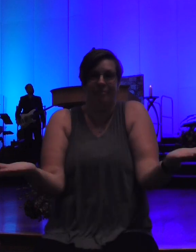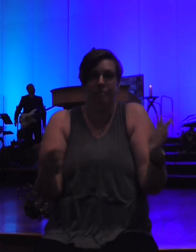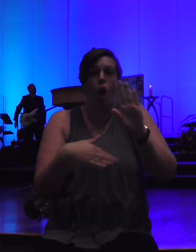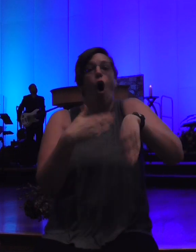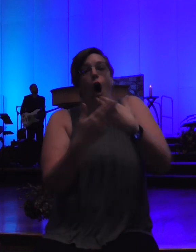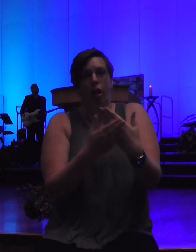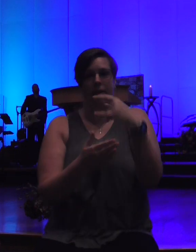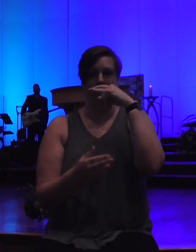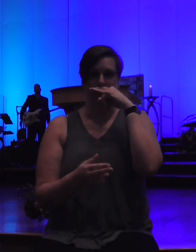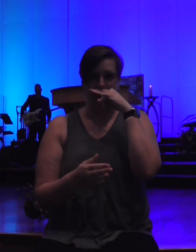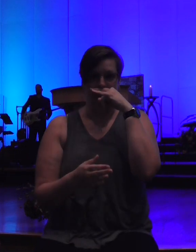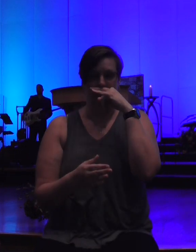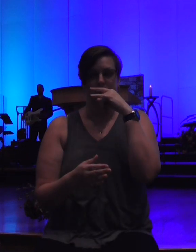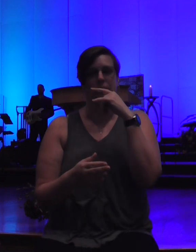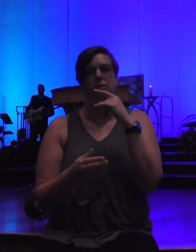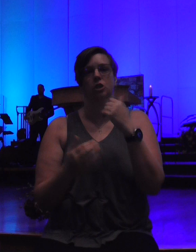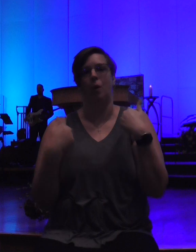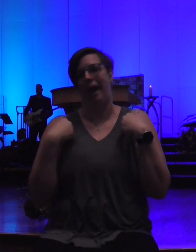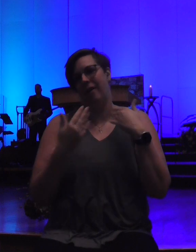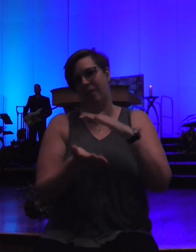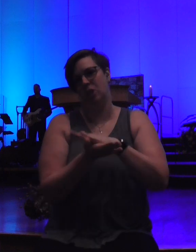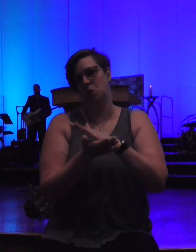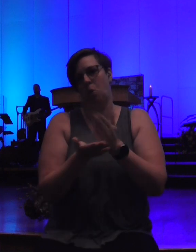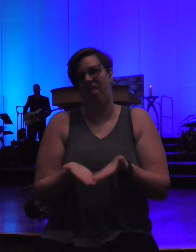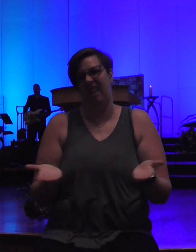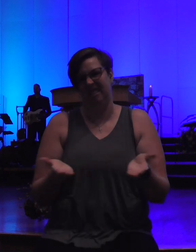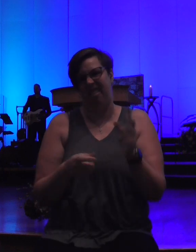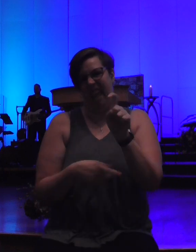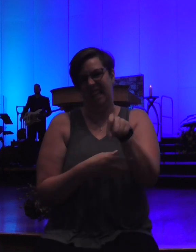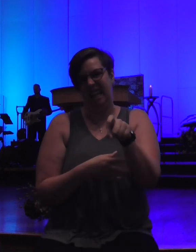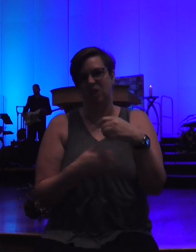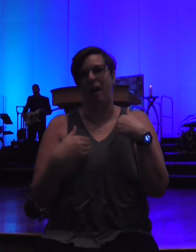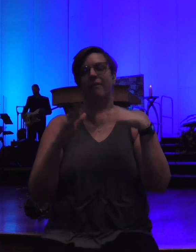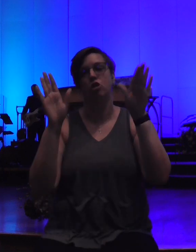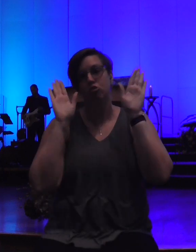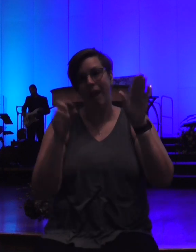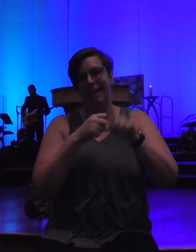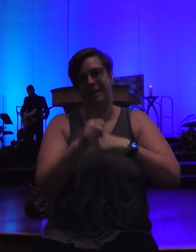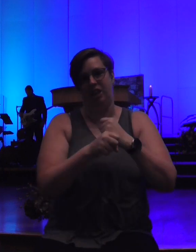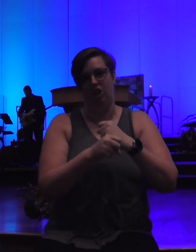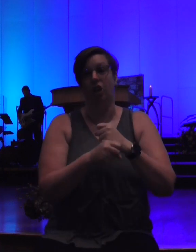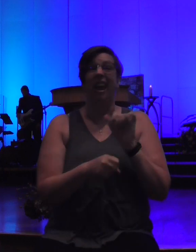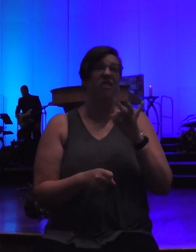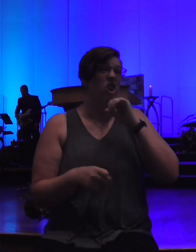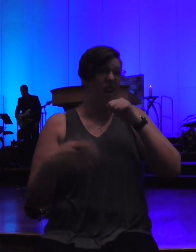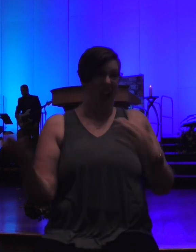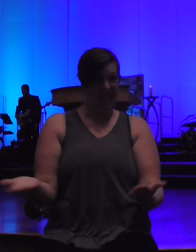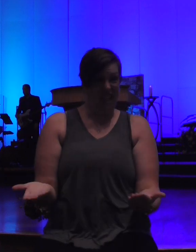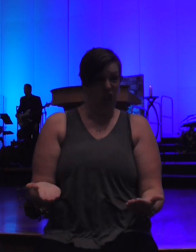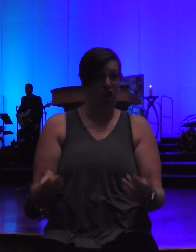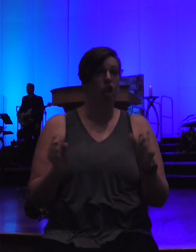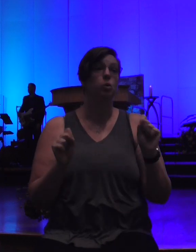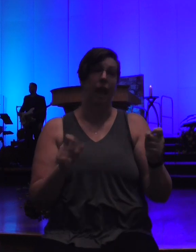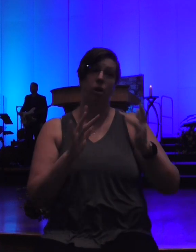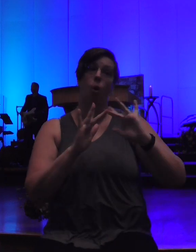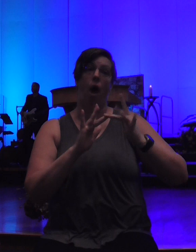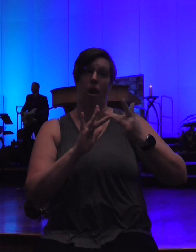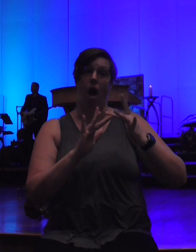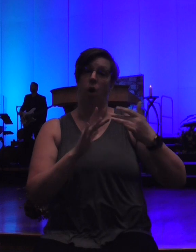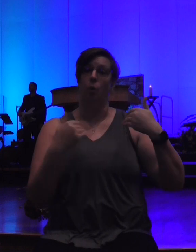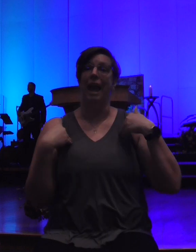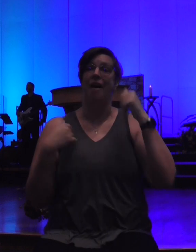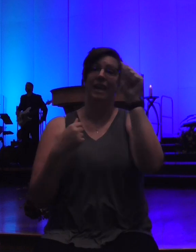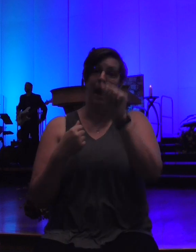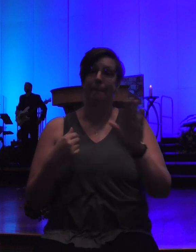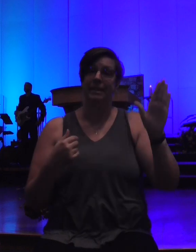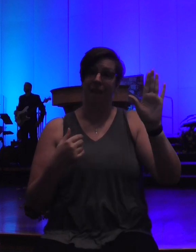Denver, partnering with the Action Center to have the school supplies that they need to have a great school year. If you're not here on campus, you can go online, and we have an Amazon